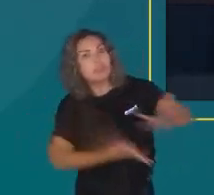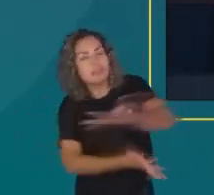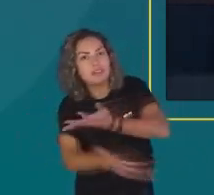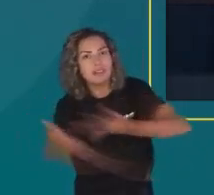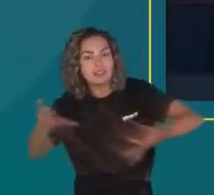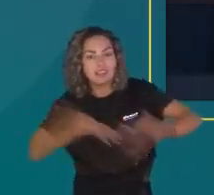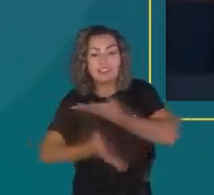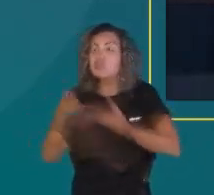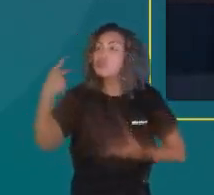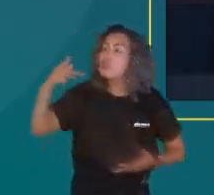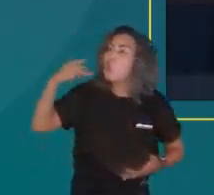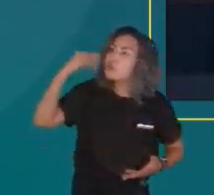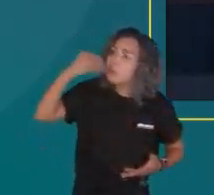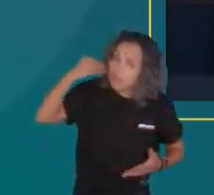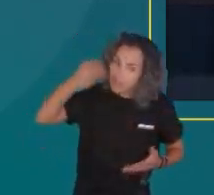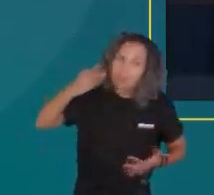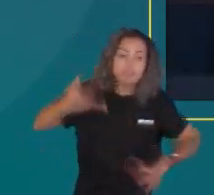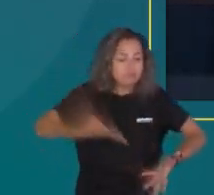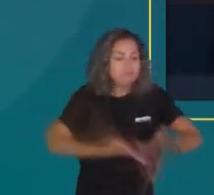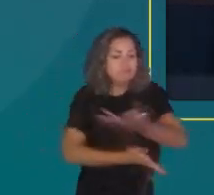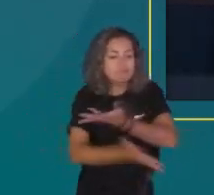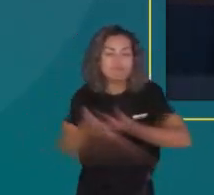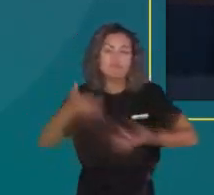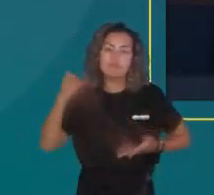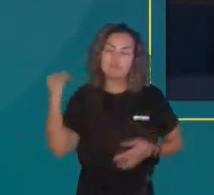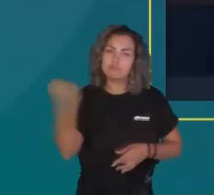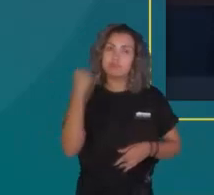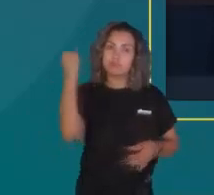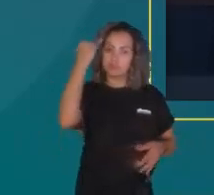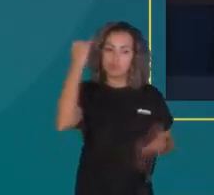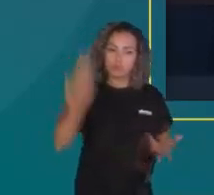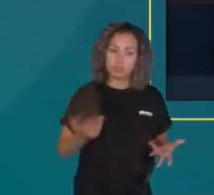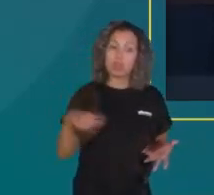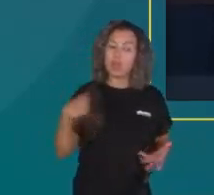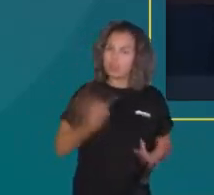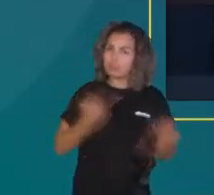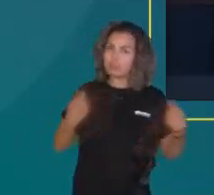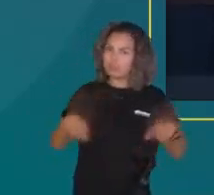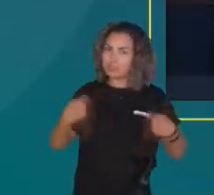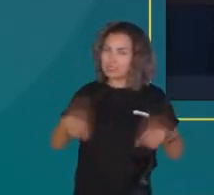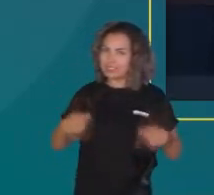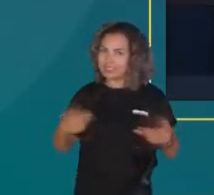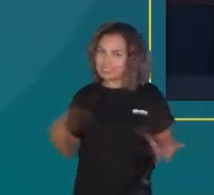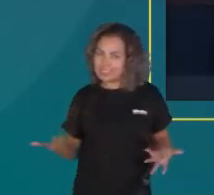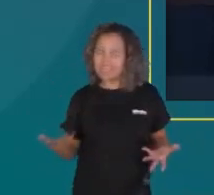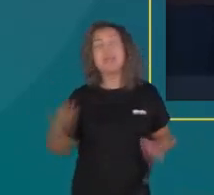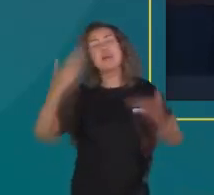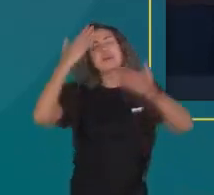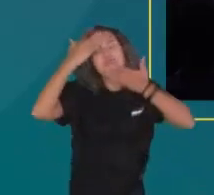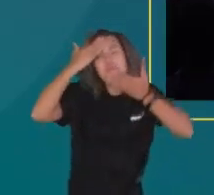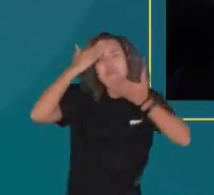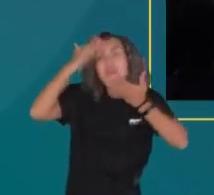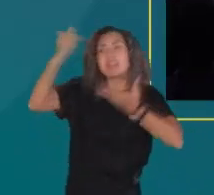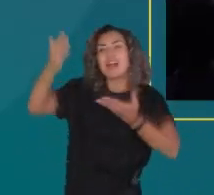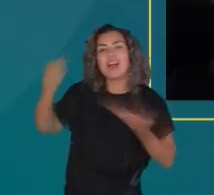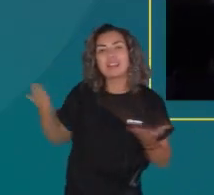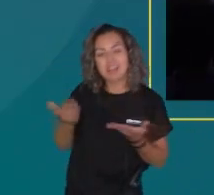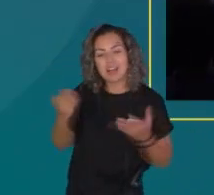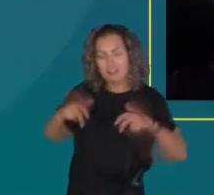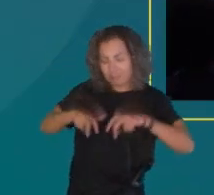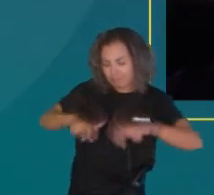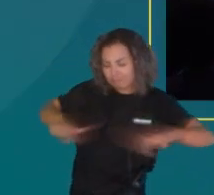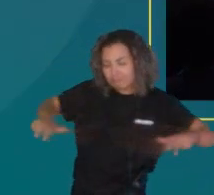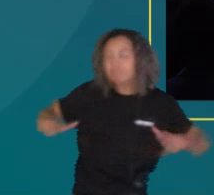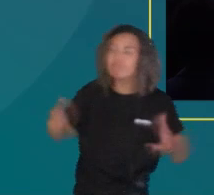with Nature, that wonderful platform. So thank you very much to this wonderful first panel. I want to say let's give